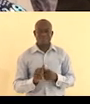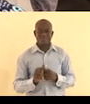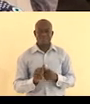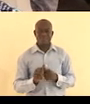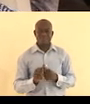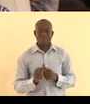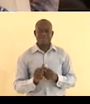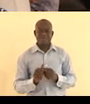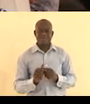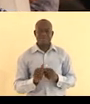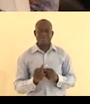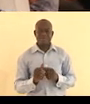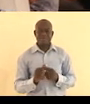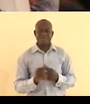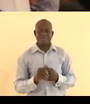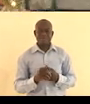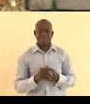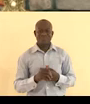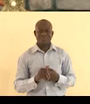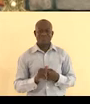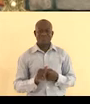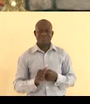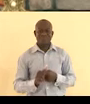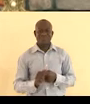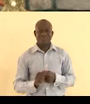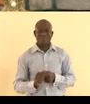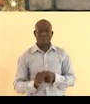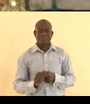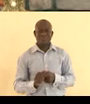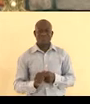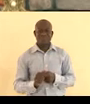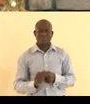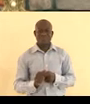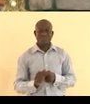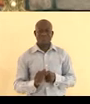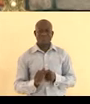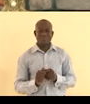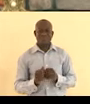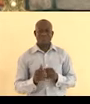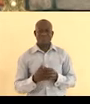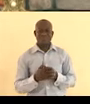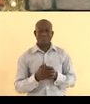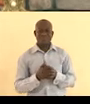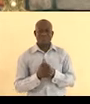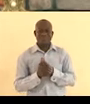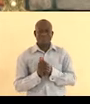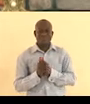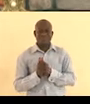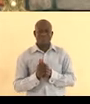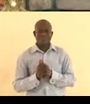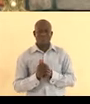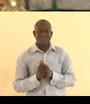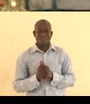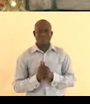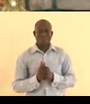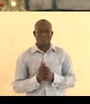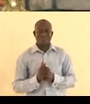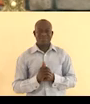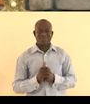teacher wanted to help. And the student was so flabbergasted. What are you talking